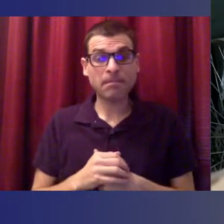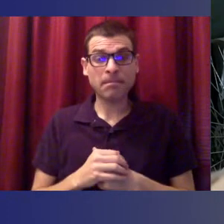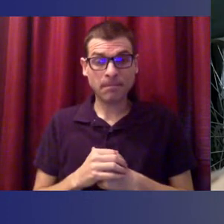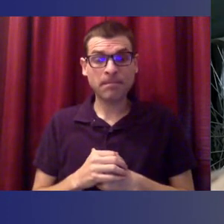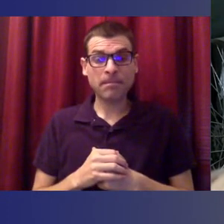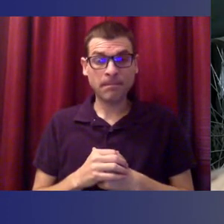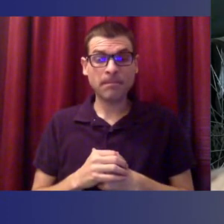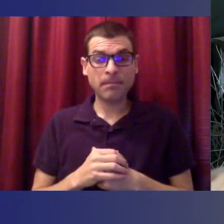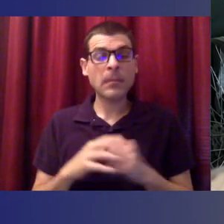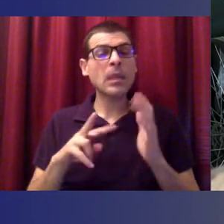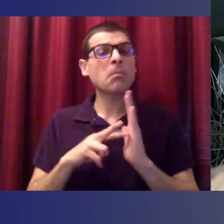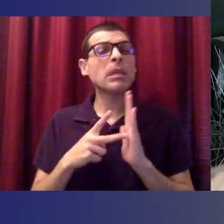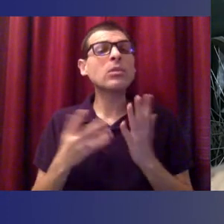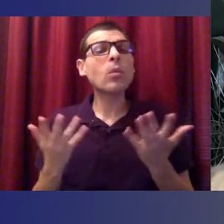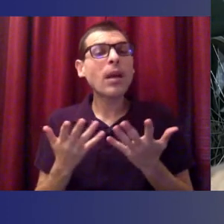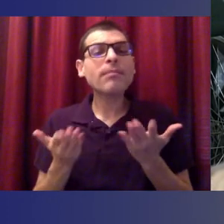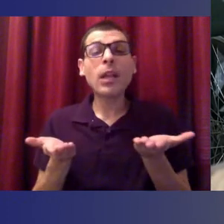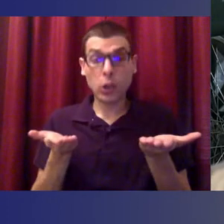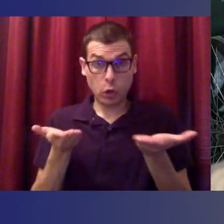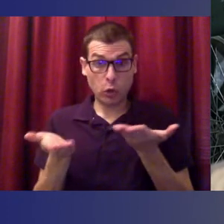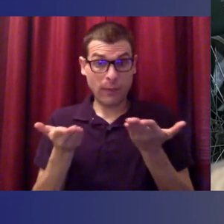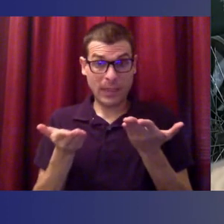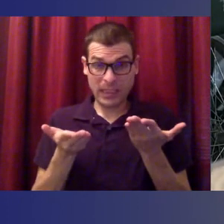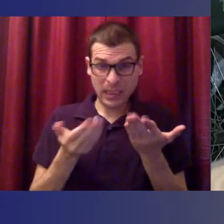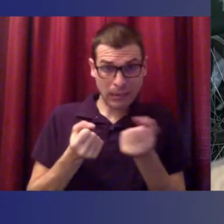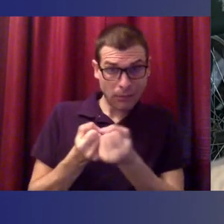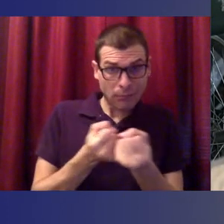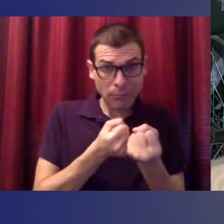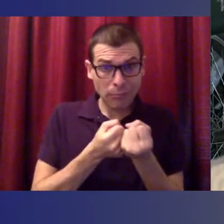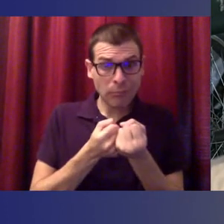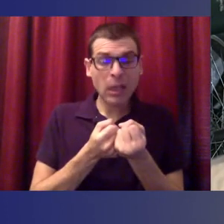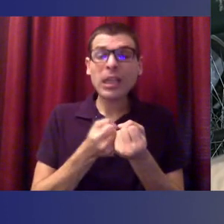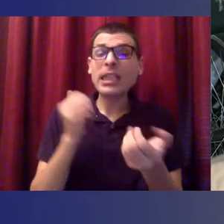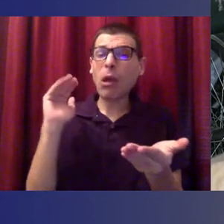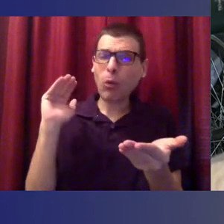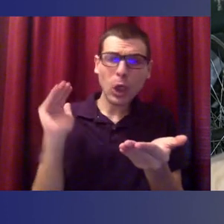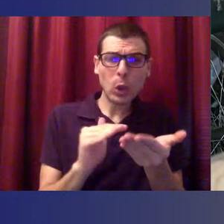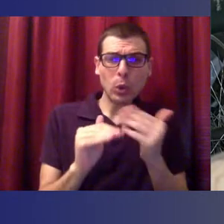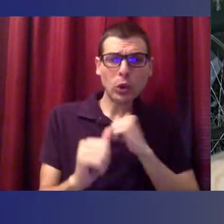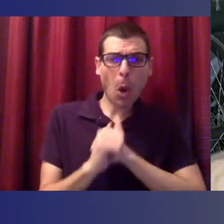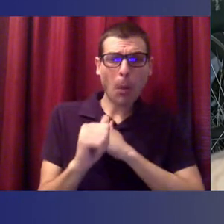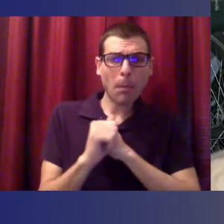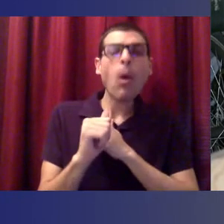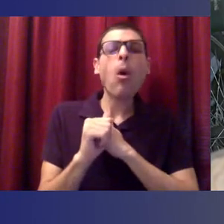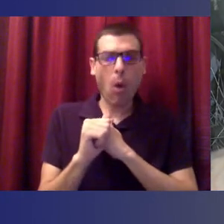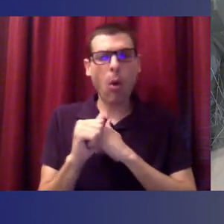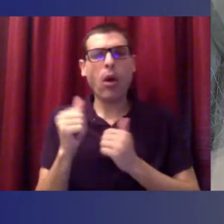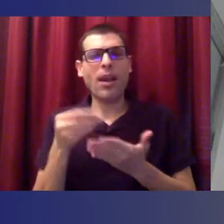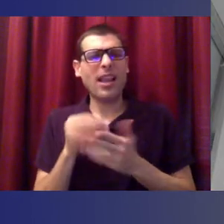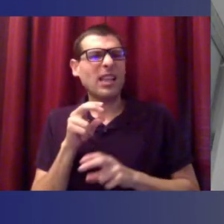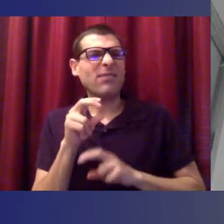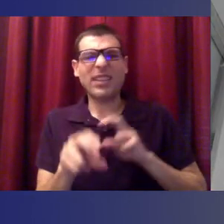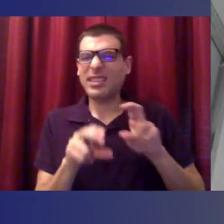must invest in services that urgently reduce harm for people living unsheltered and in the broader community, while we're working on